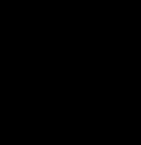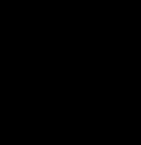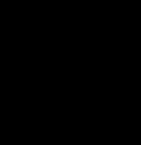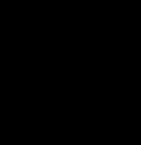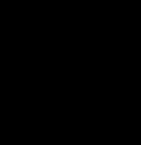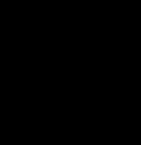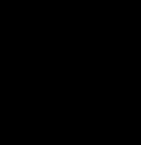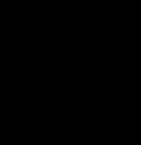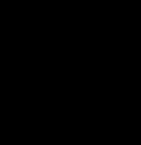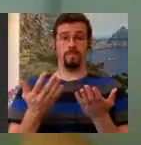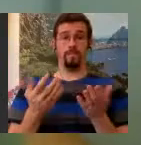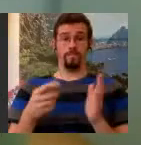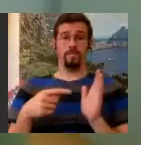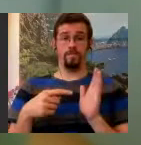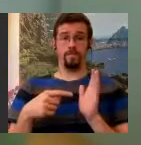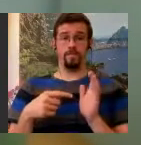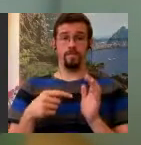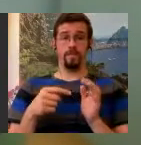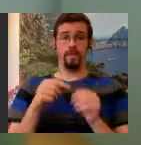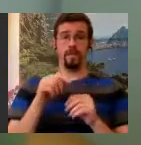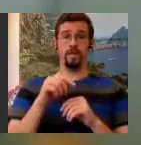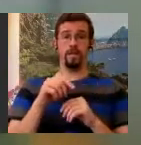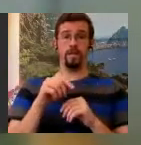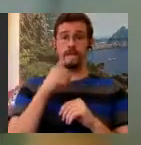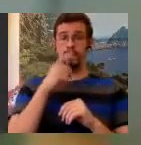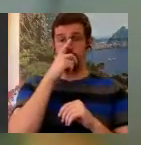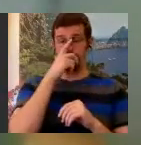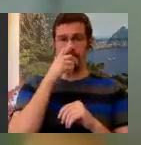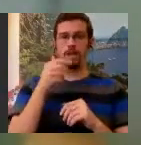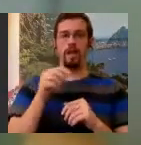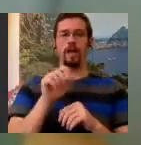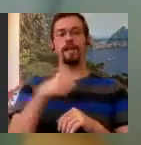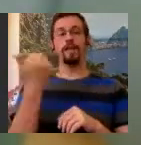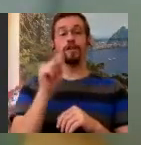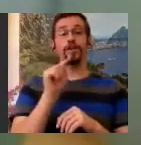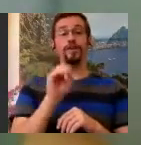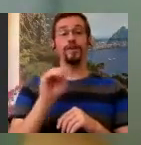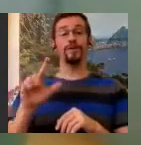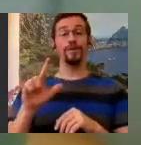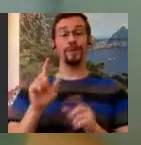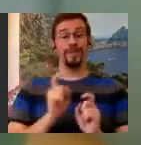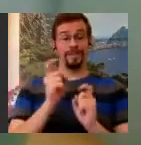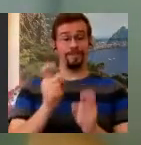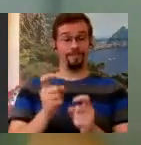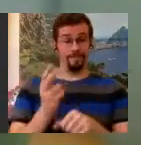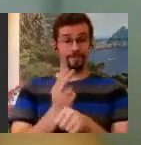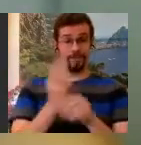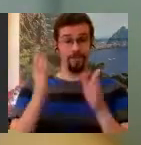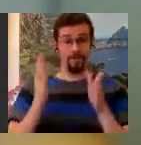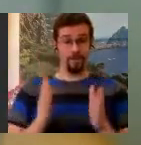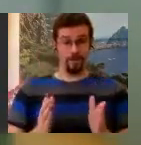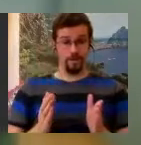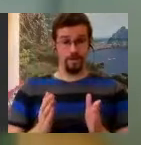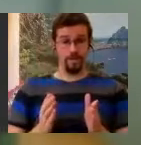another cue that we give to the user is to give something like a